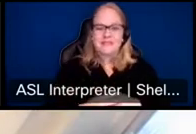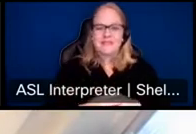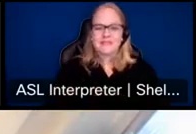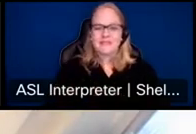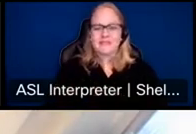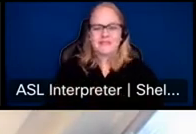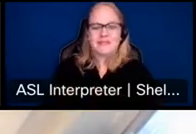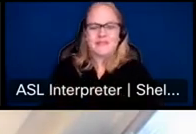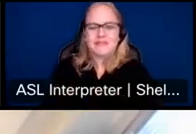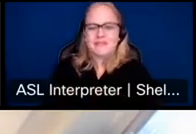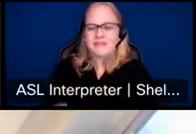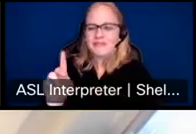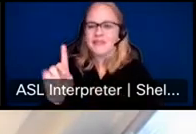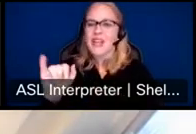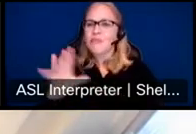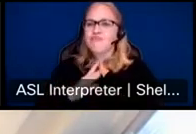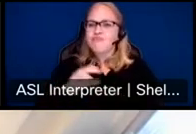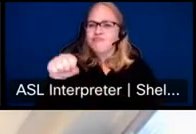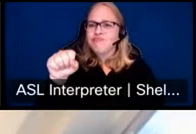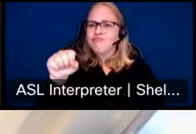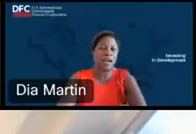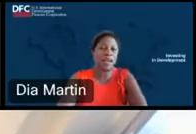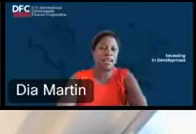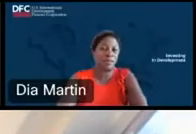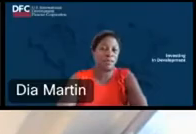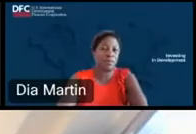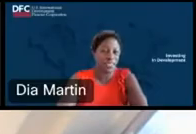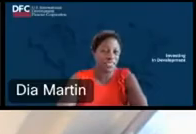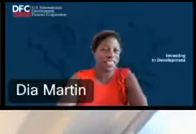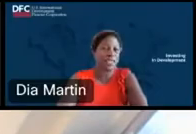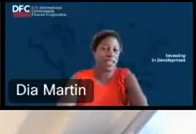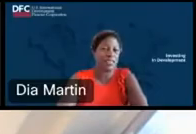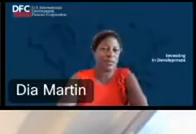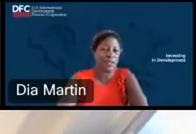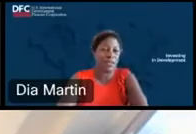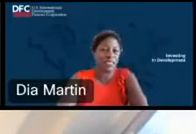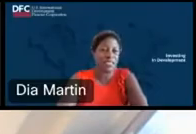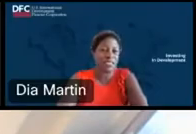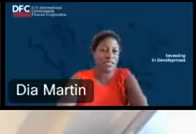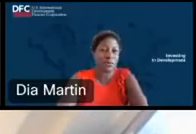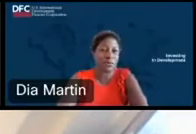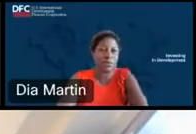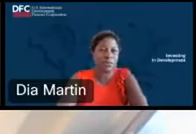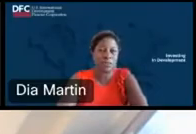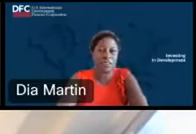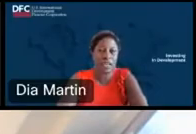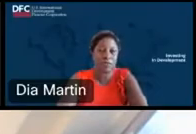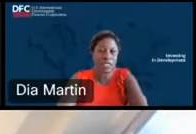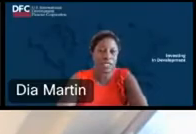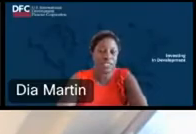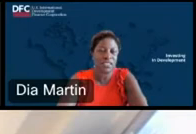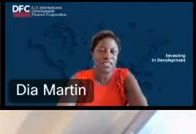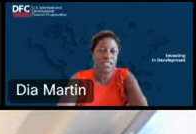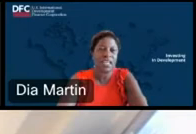Of course. So first, thanks for being here. Thanks for having this panel. I think this is a really important